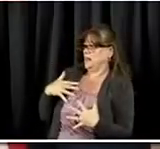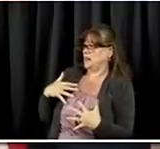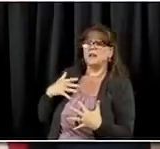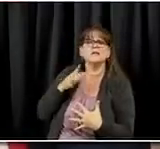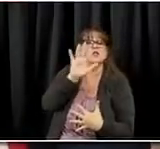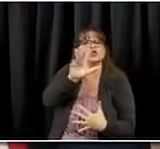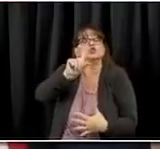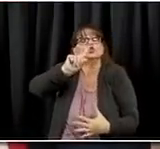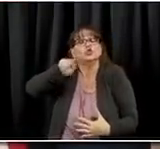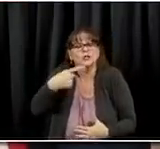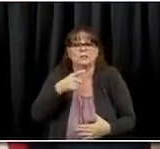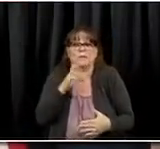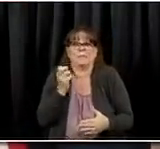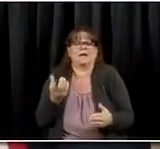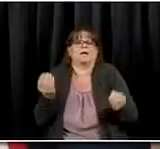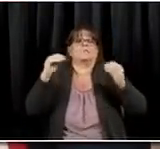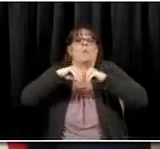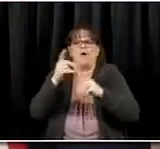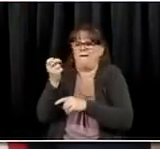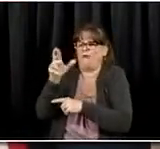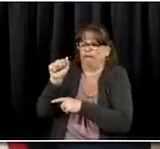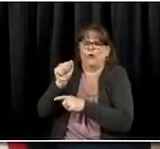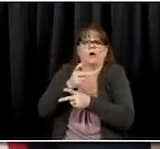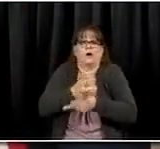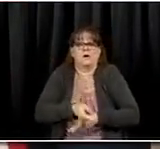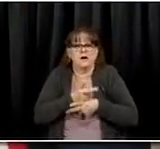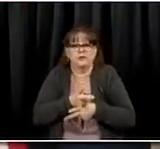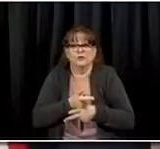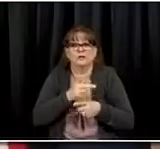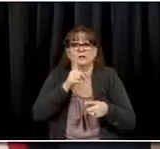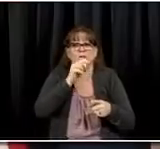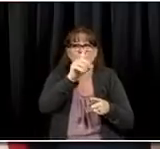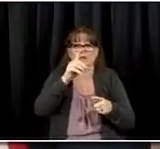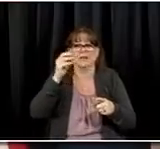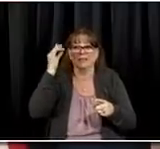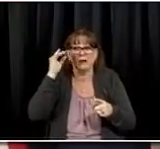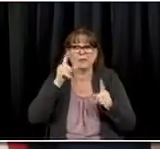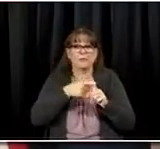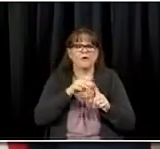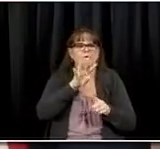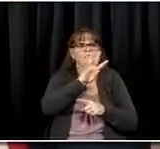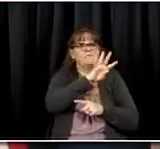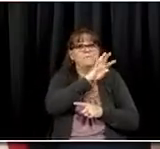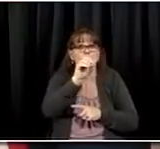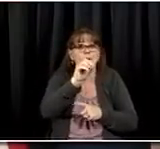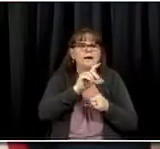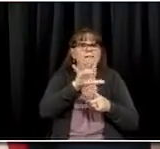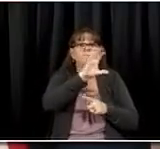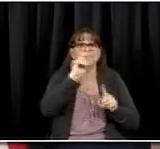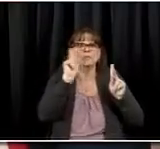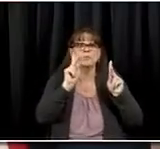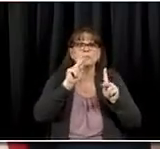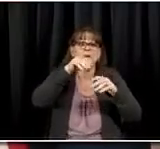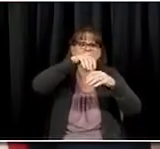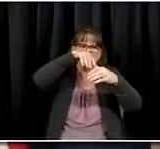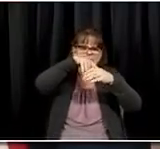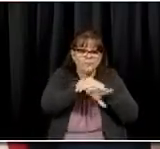and you might, 40 or 50 people at the supermarket, very likely that one of them is contagious, more likely than